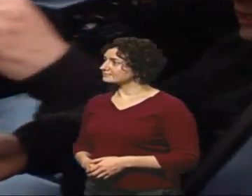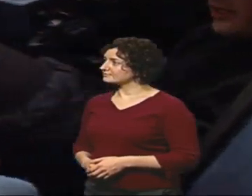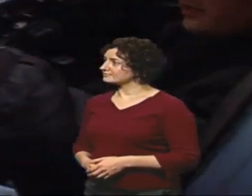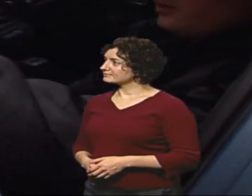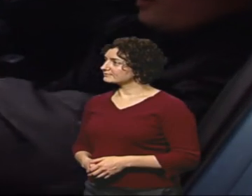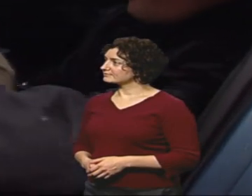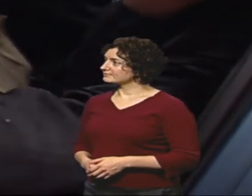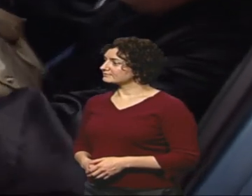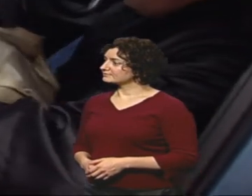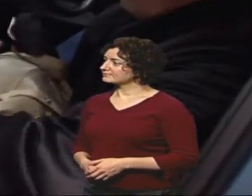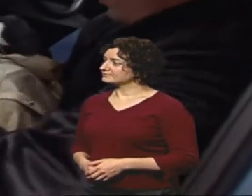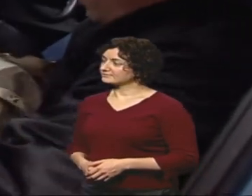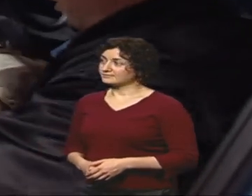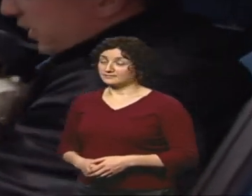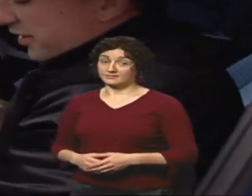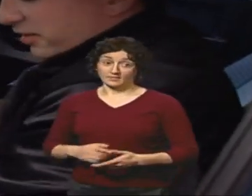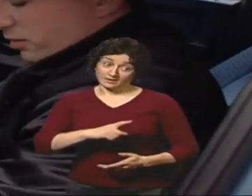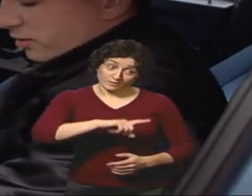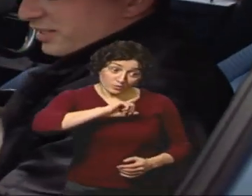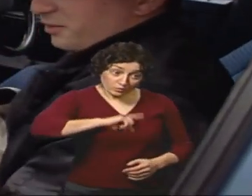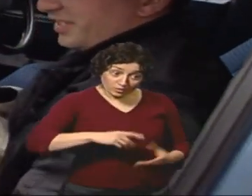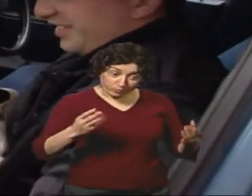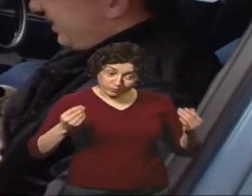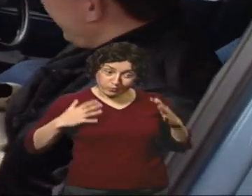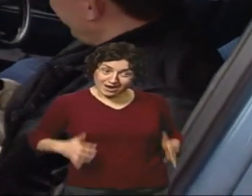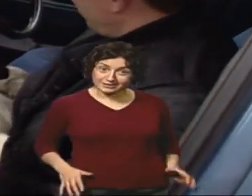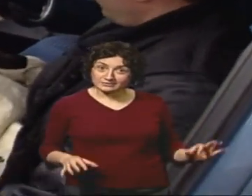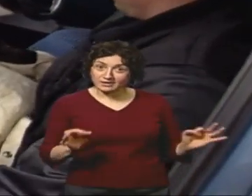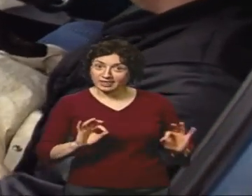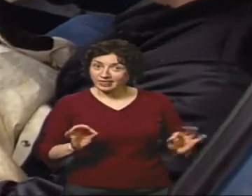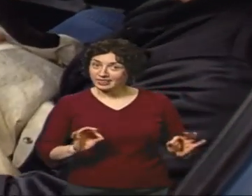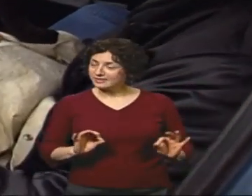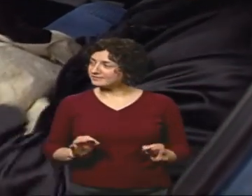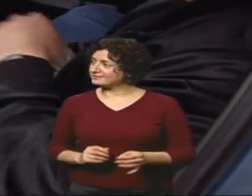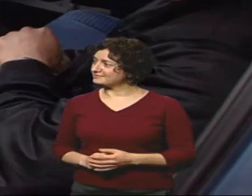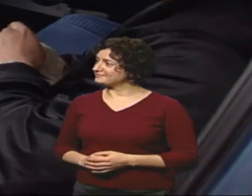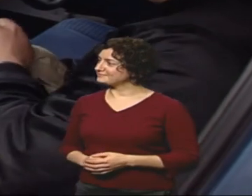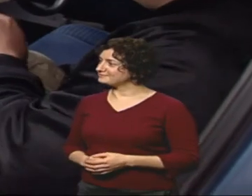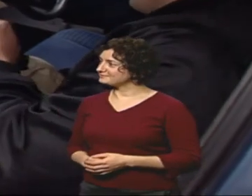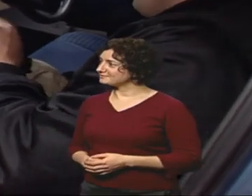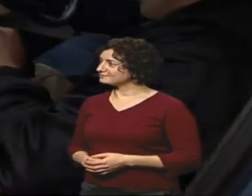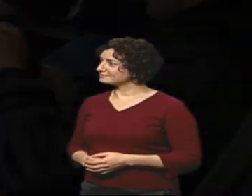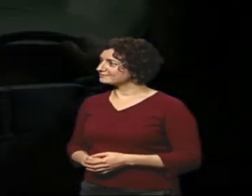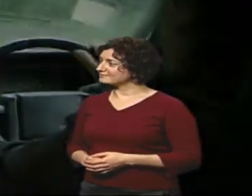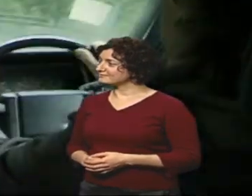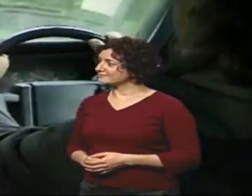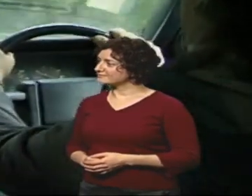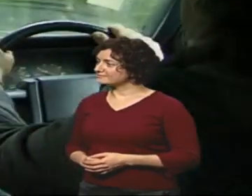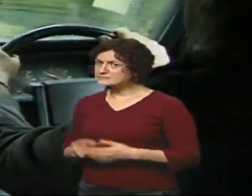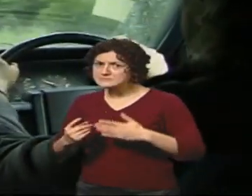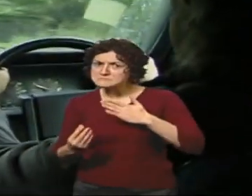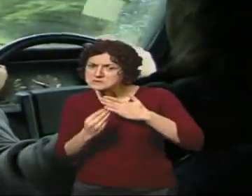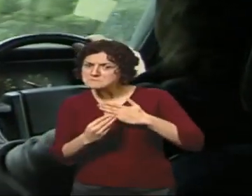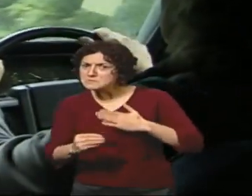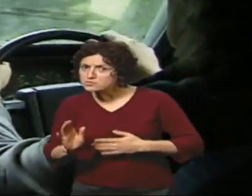We should thank your lucky stars you didn't get wet and dirty, Jim. Yes, I'm going to quite a result. It's a bonus. Quite a result. I'm no little man. No pecking.